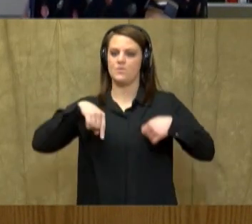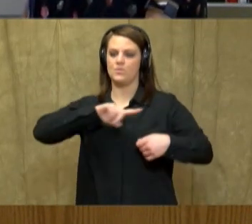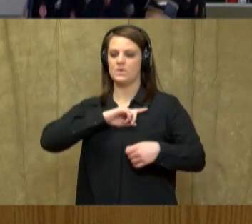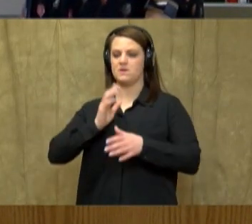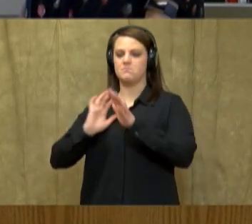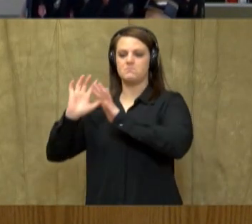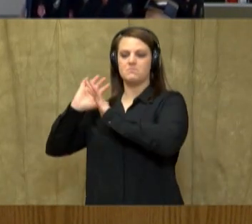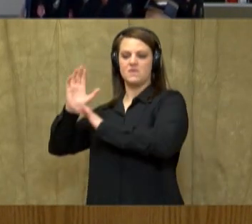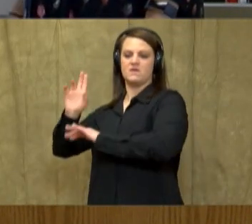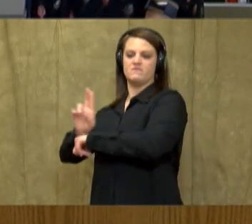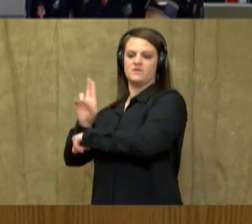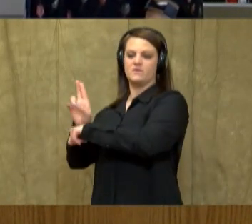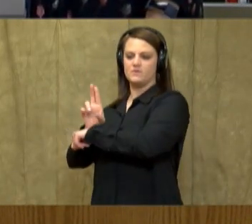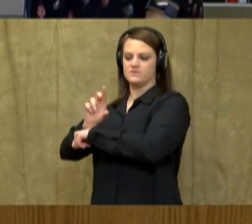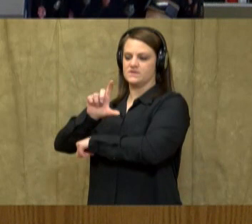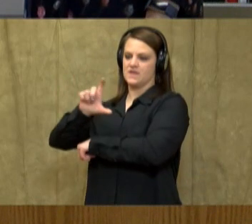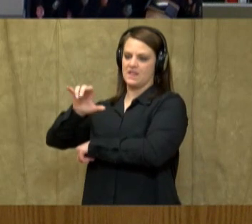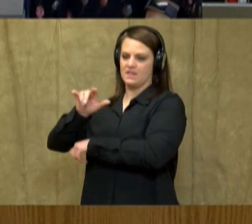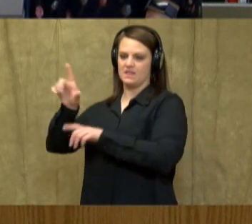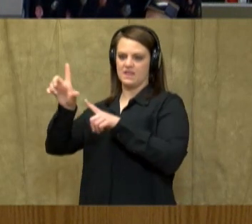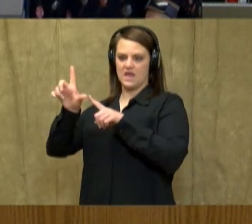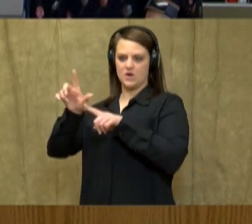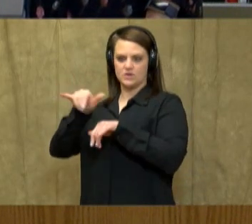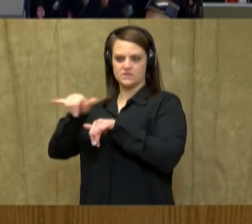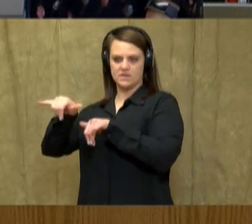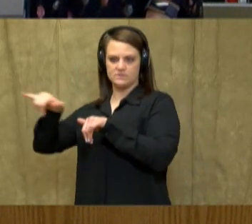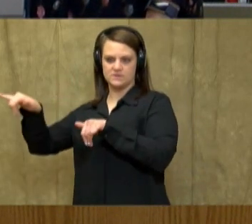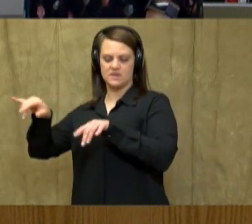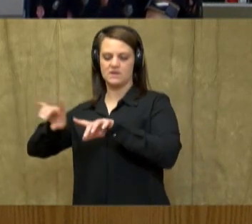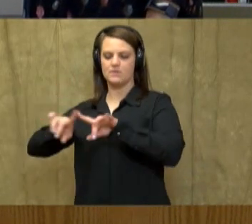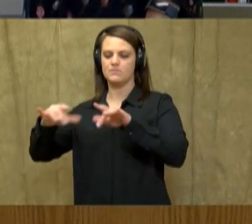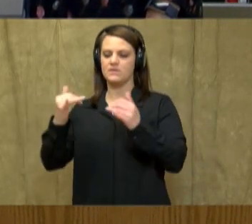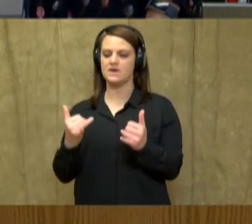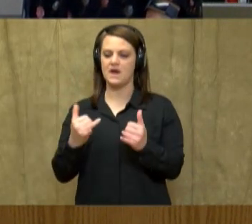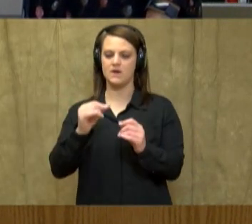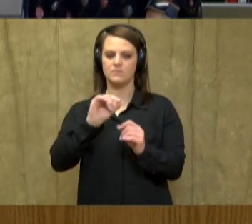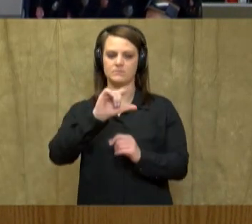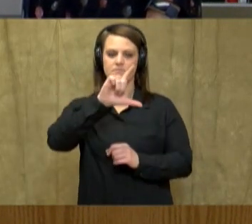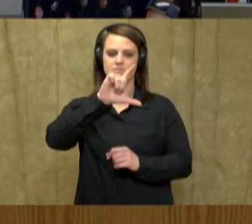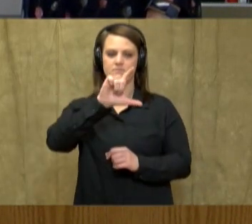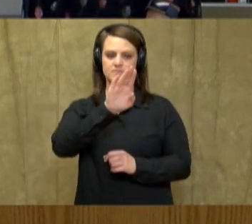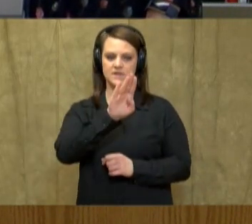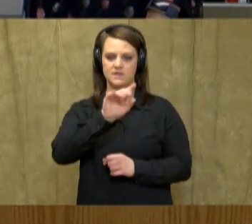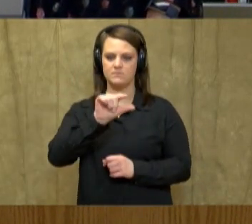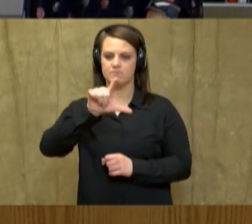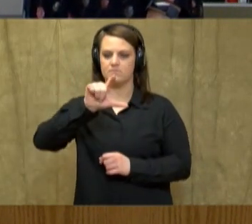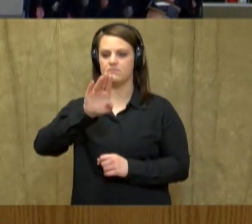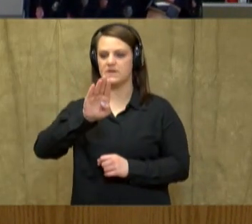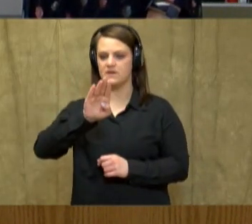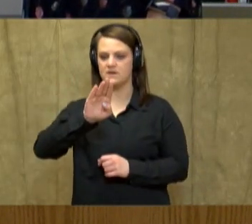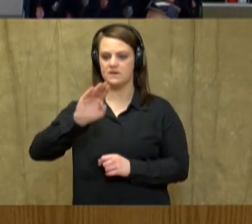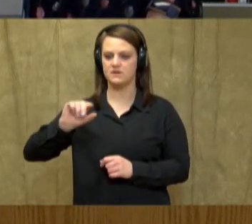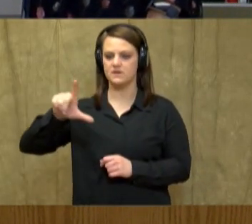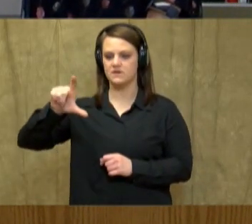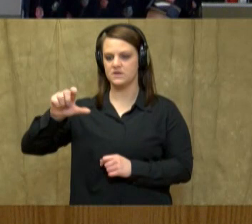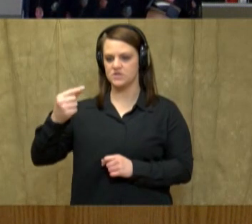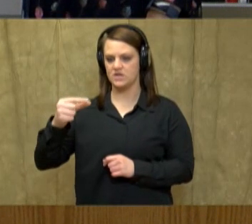We're changing letters on you. Capital B, capital B, capital G gives you green. And now blue